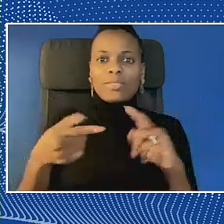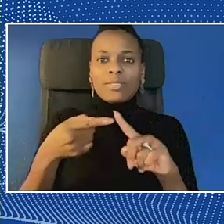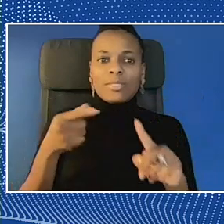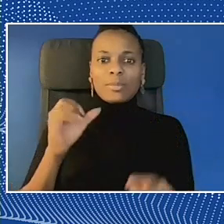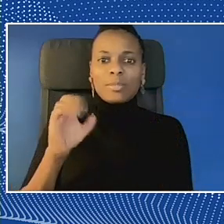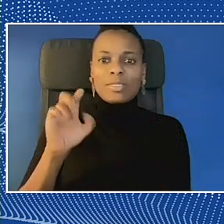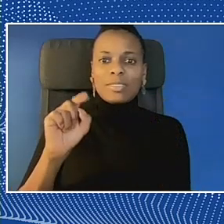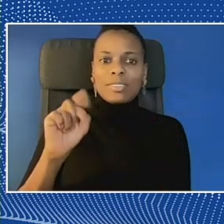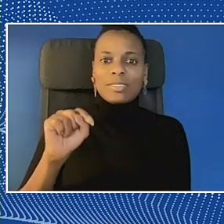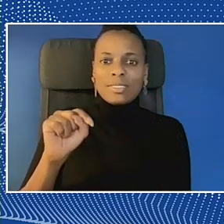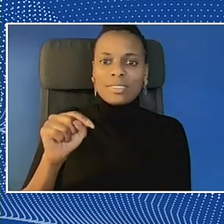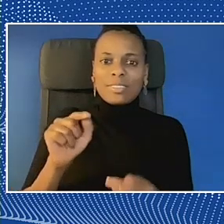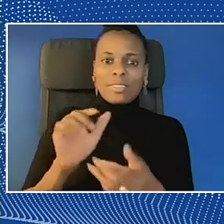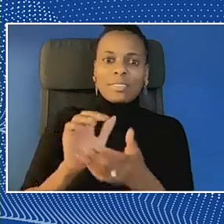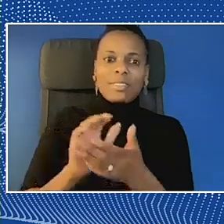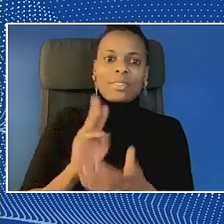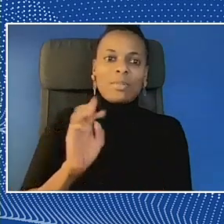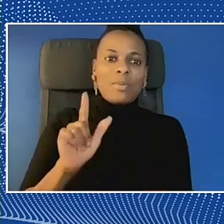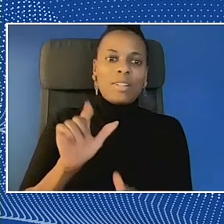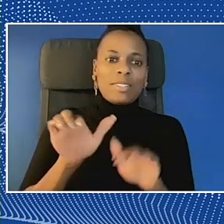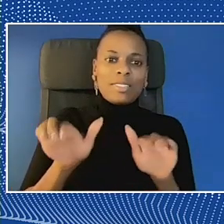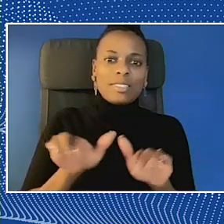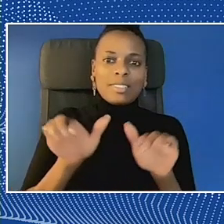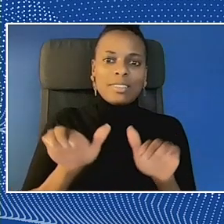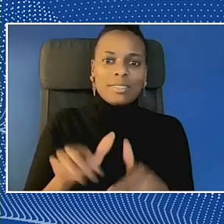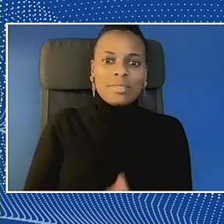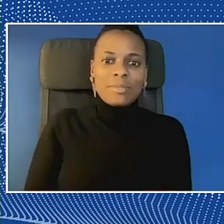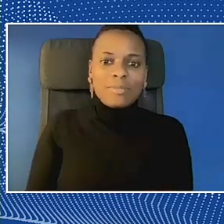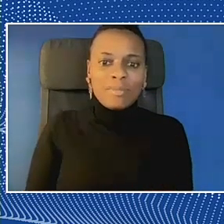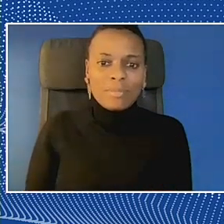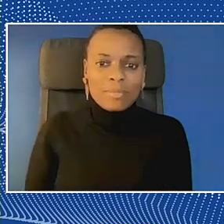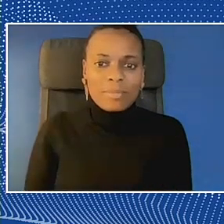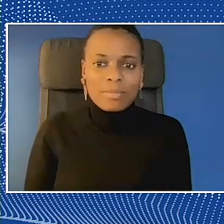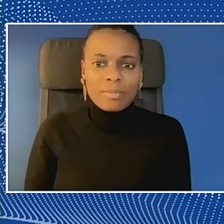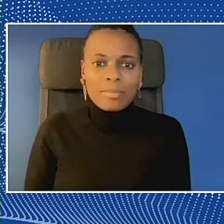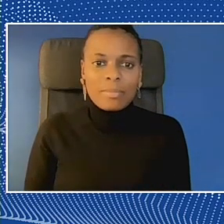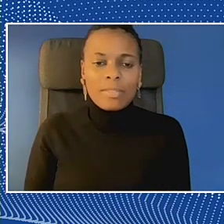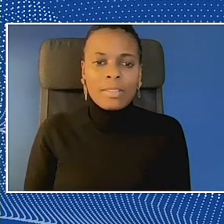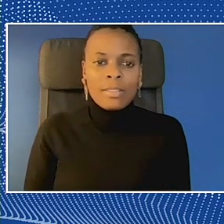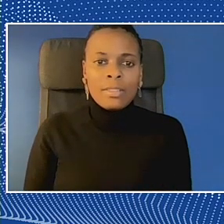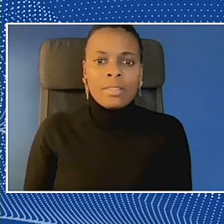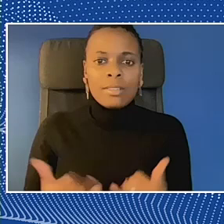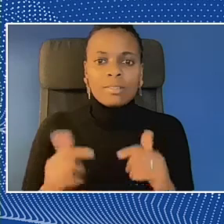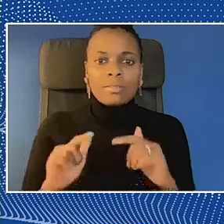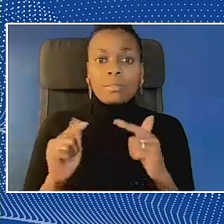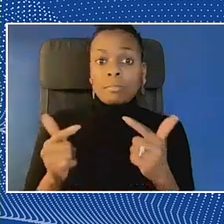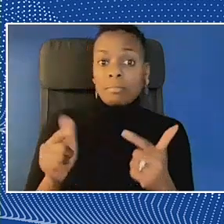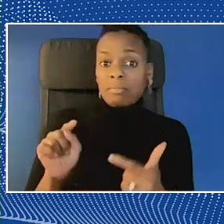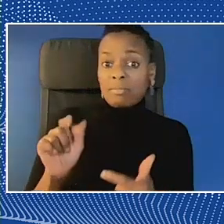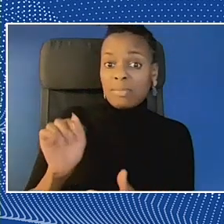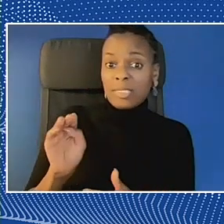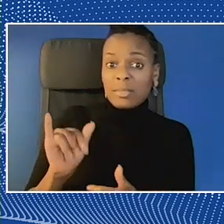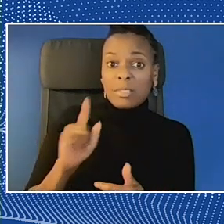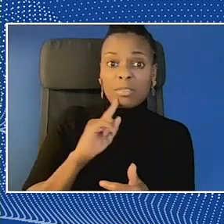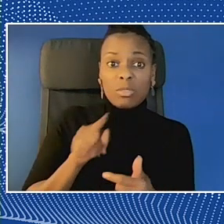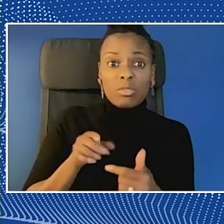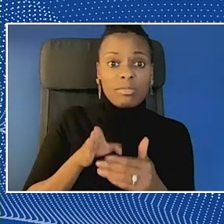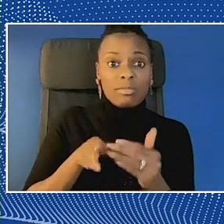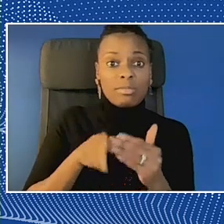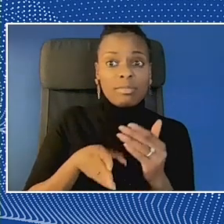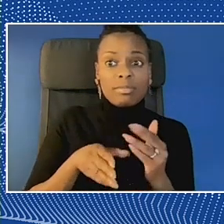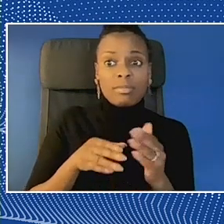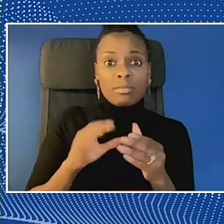Walden and some clapping from Cindy. I don't know if we want to hand this off to you, Tammy, for any concluding remarks.